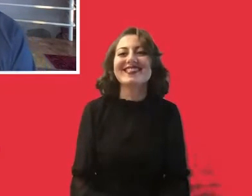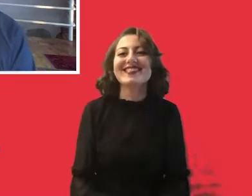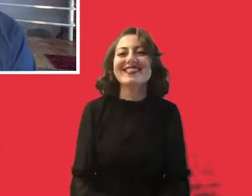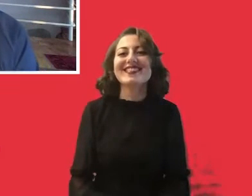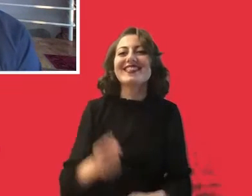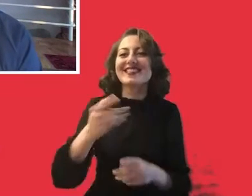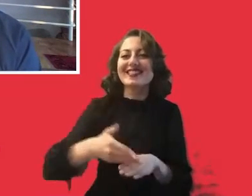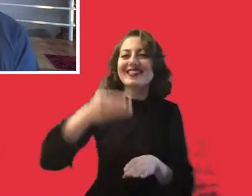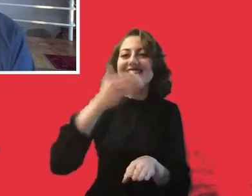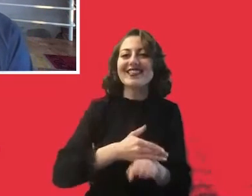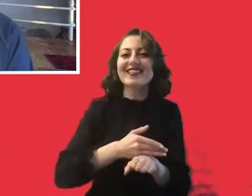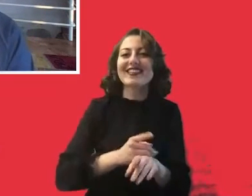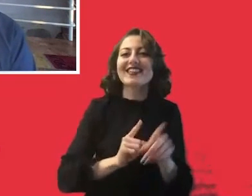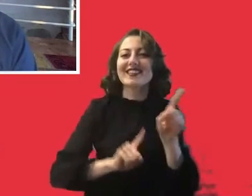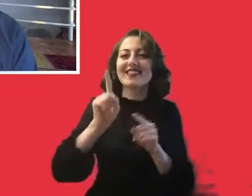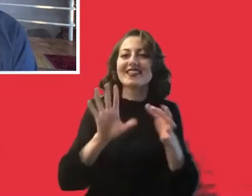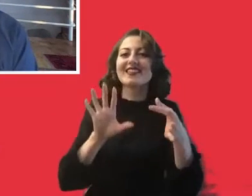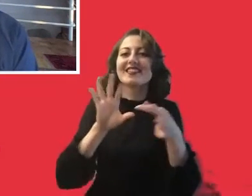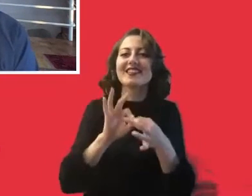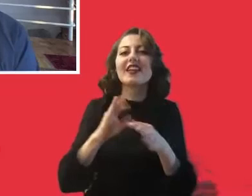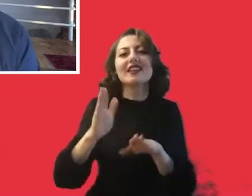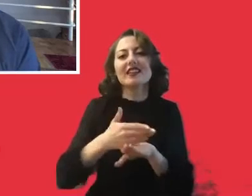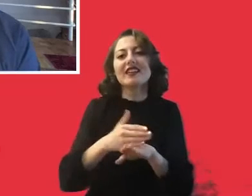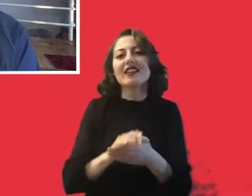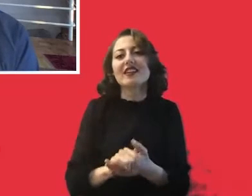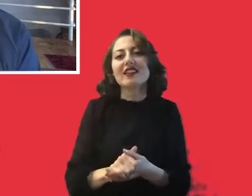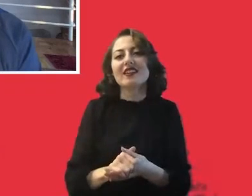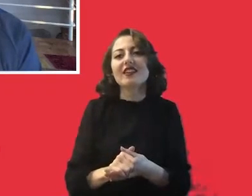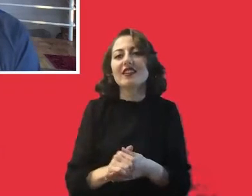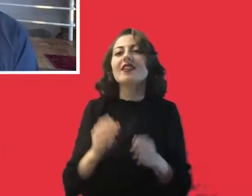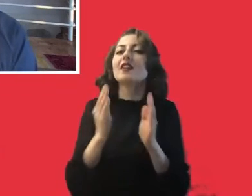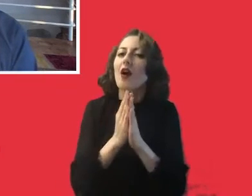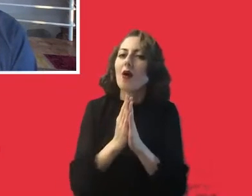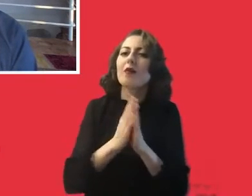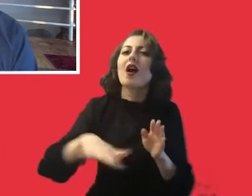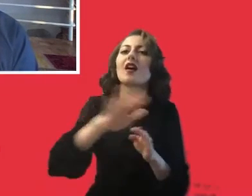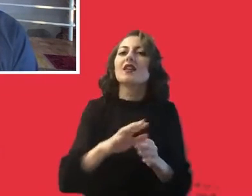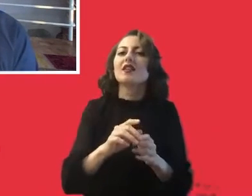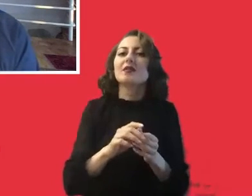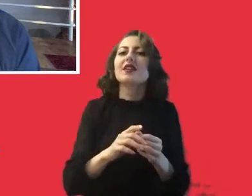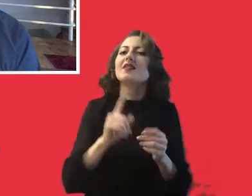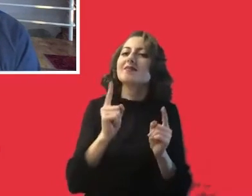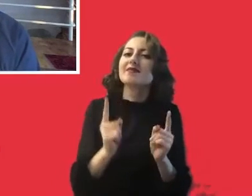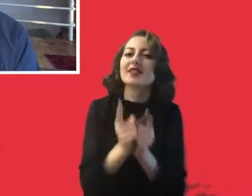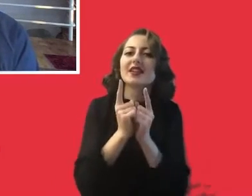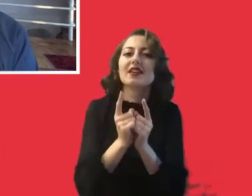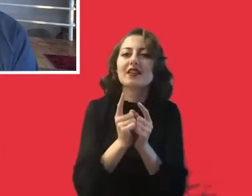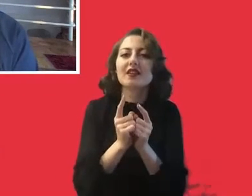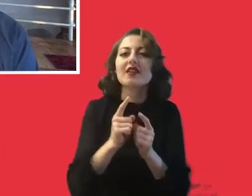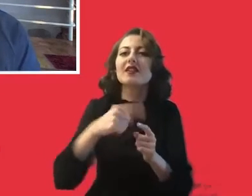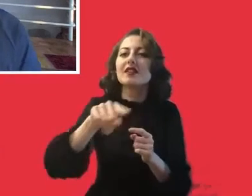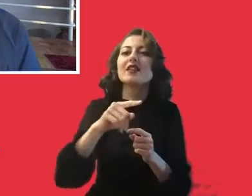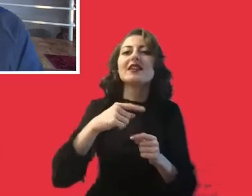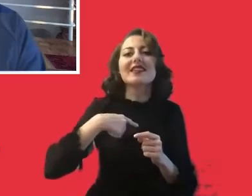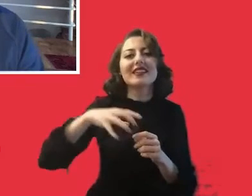İnternet bağlantısının çok kötü olması nedeniyle First of all, because of the terrible internet connection, I apologize for you, but I'm